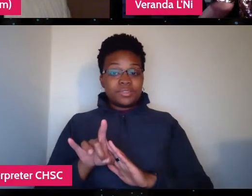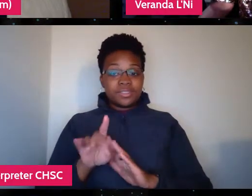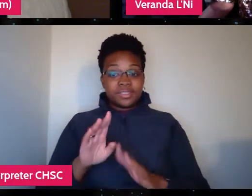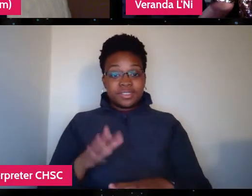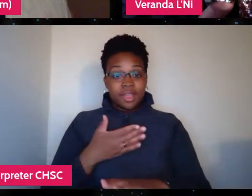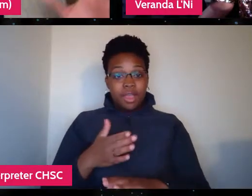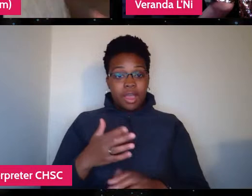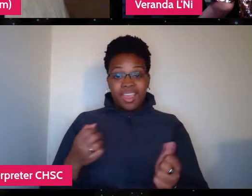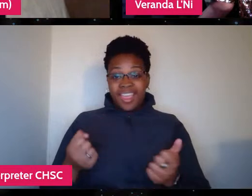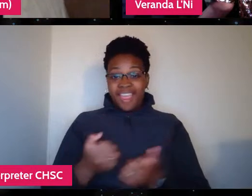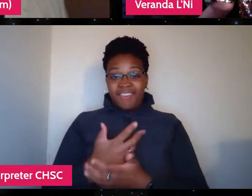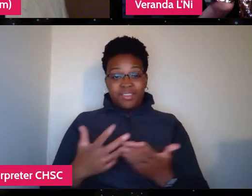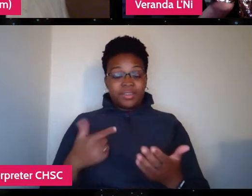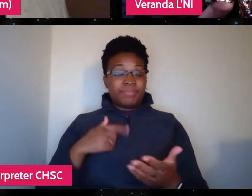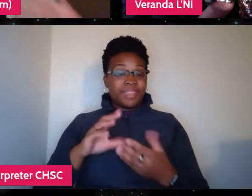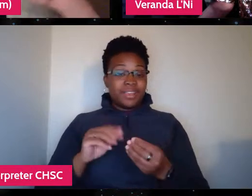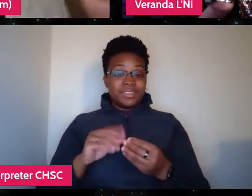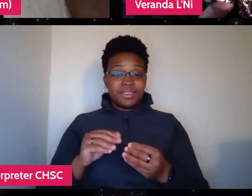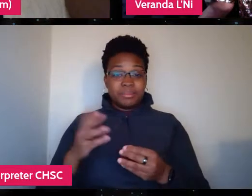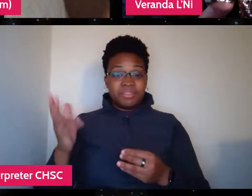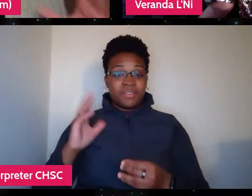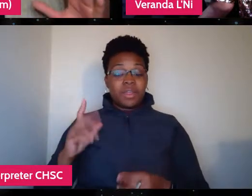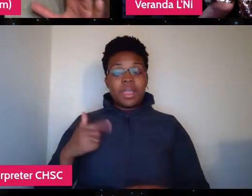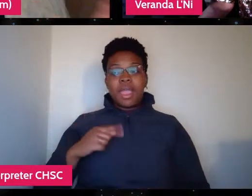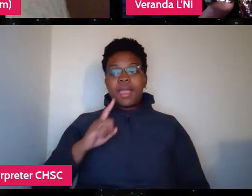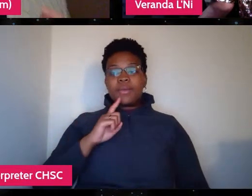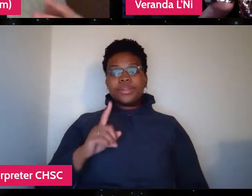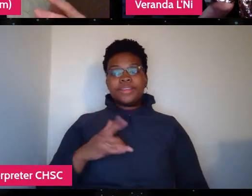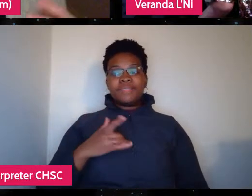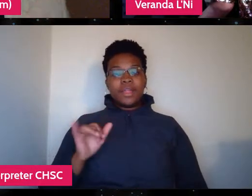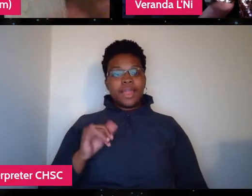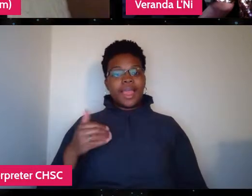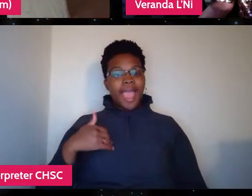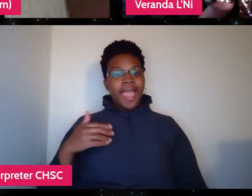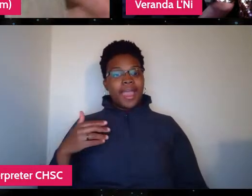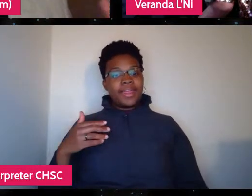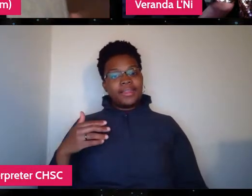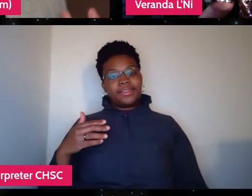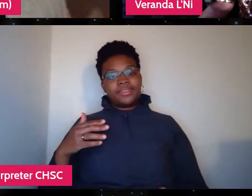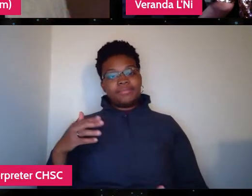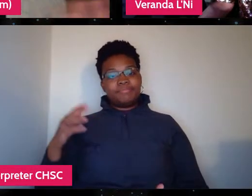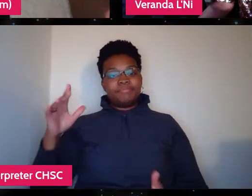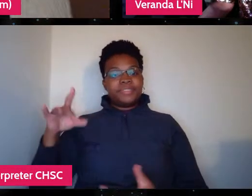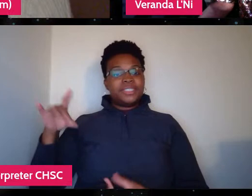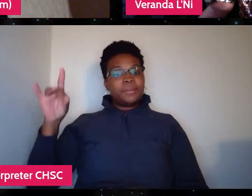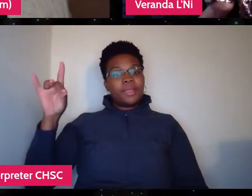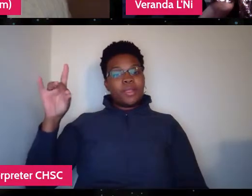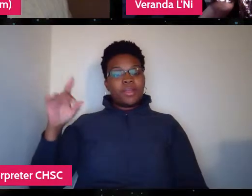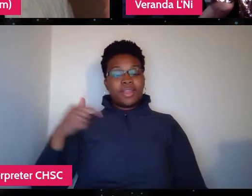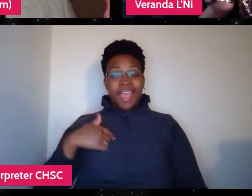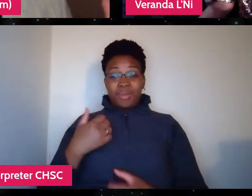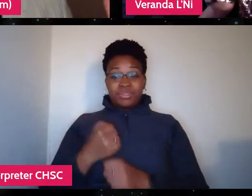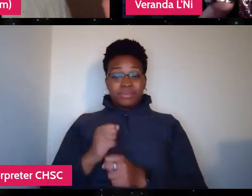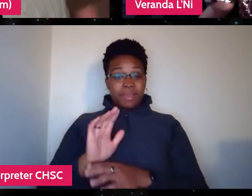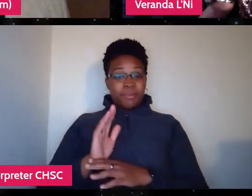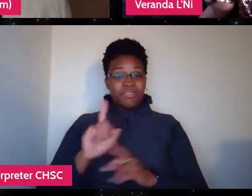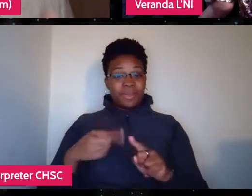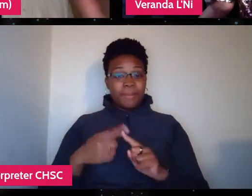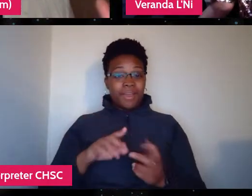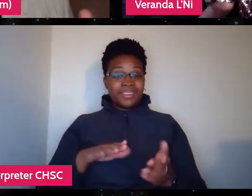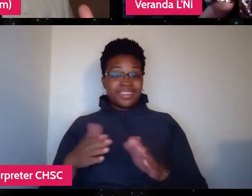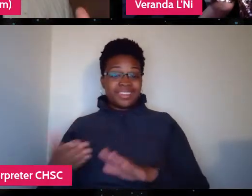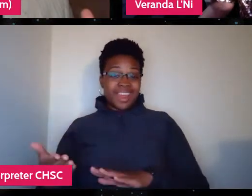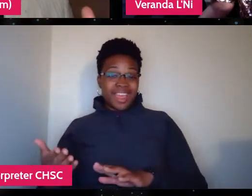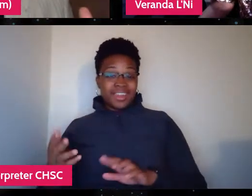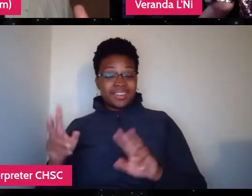song. Everything, like I said before, I really felt like I had spirit. I was making a movie about the dead, you know, in a way. I mean,